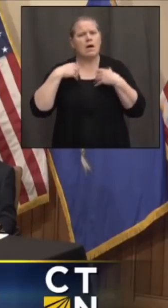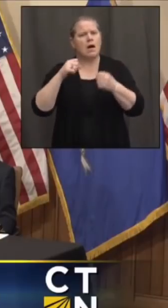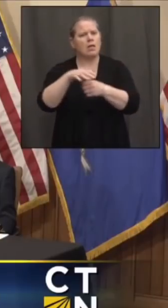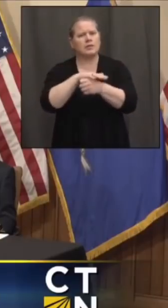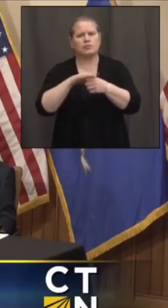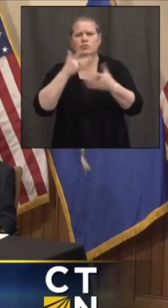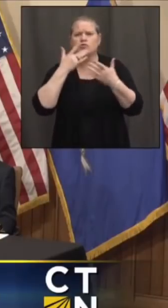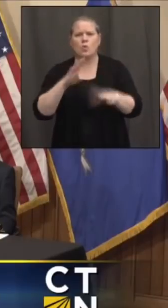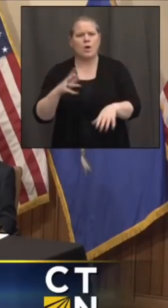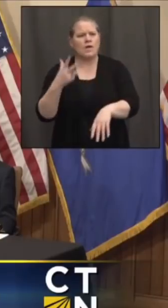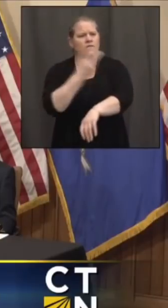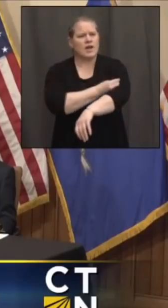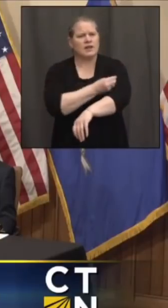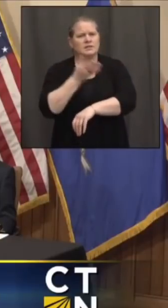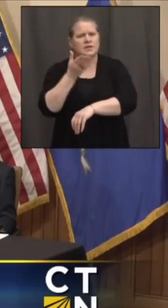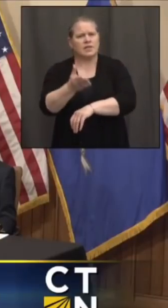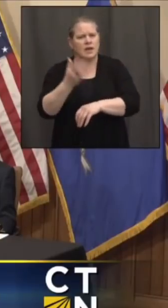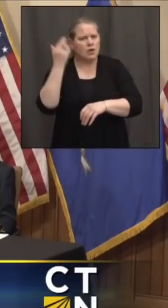vaccinators?